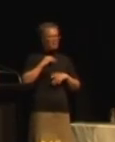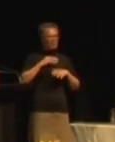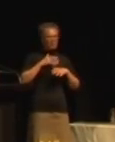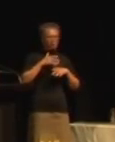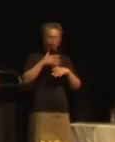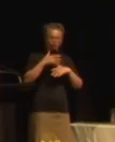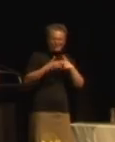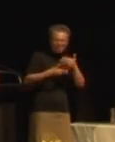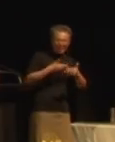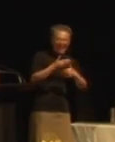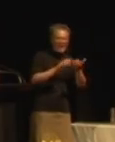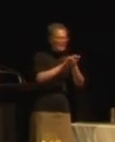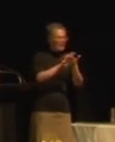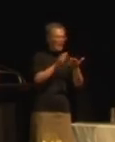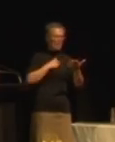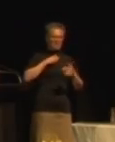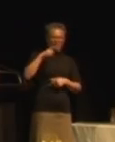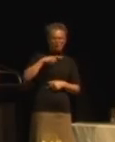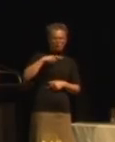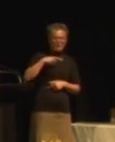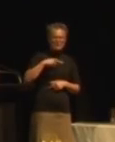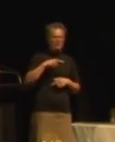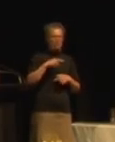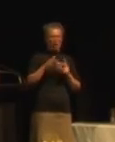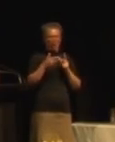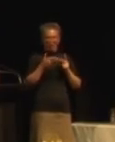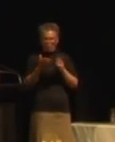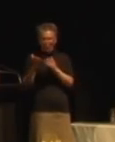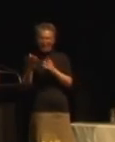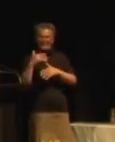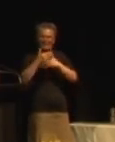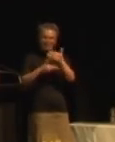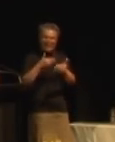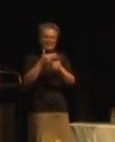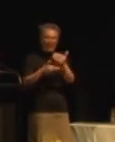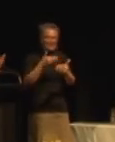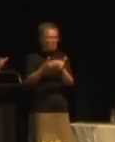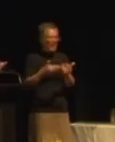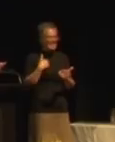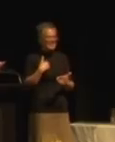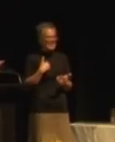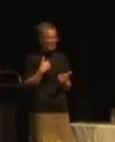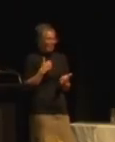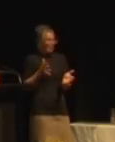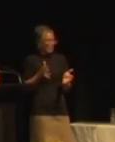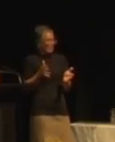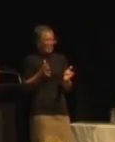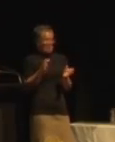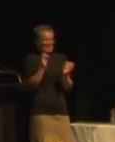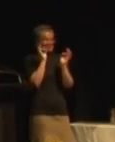explaining your rationale and anticipating alternatives than you would have otherwise. Like, amazing.